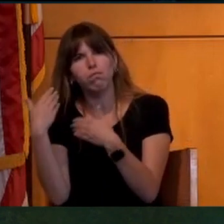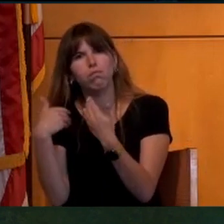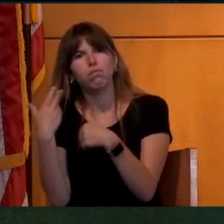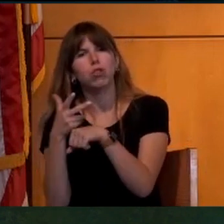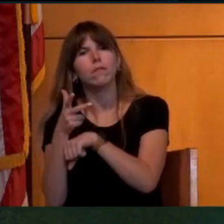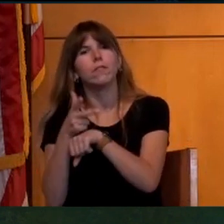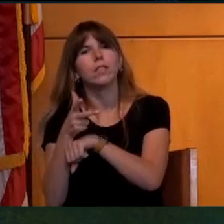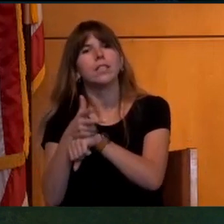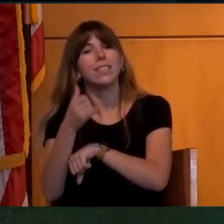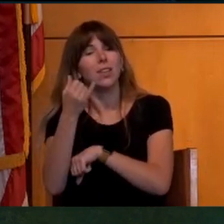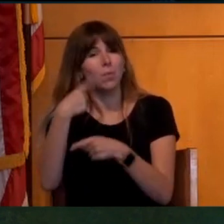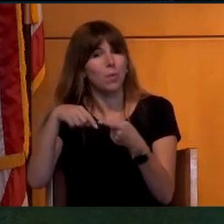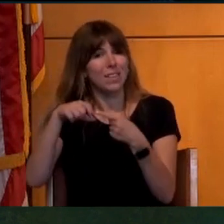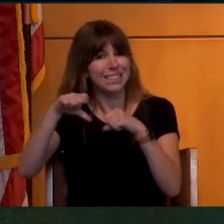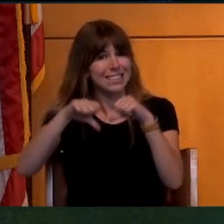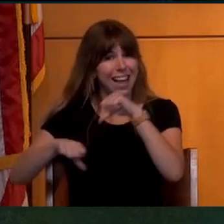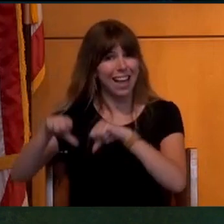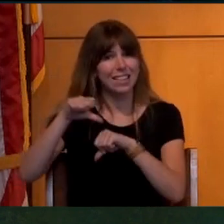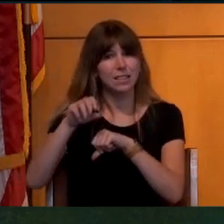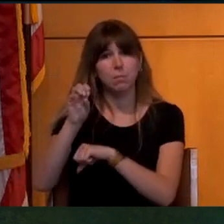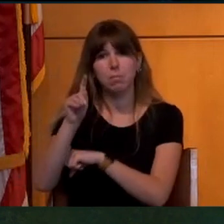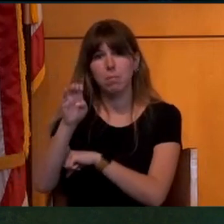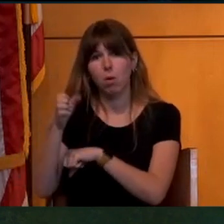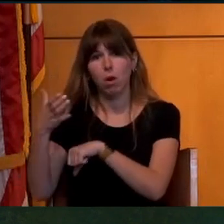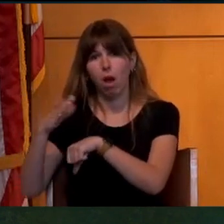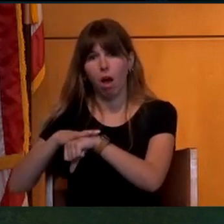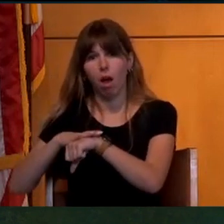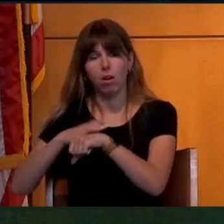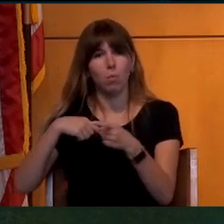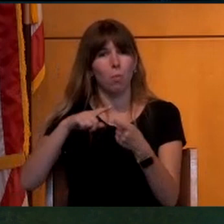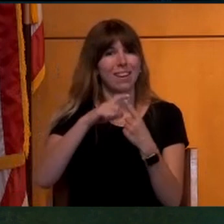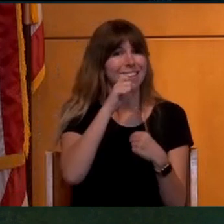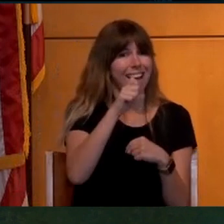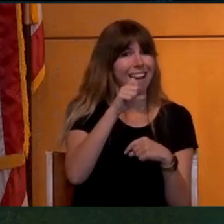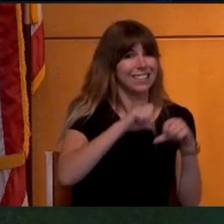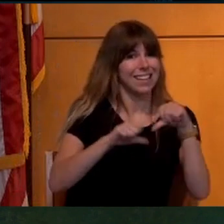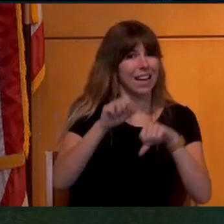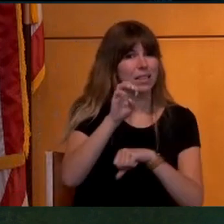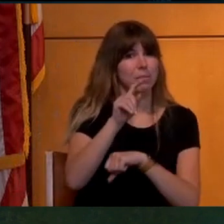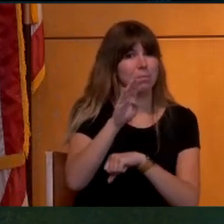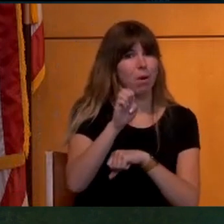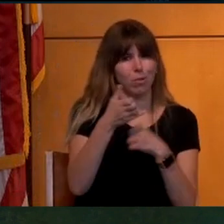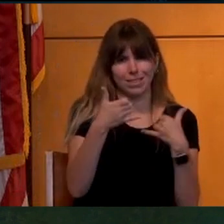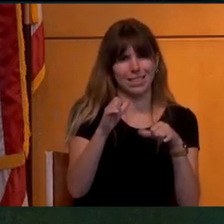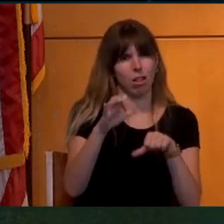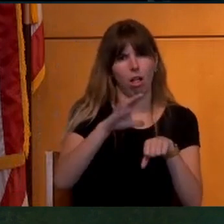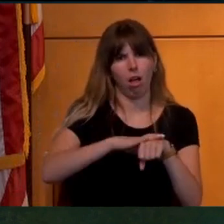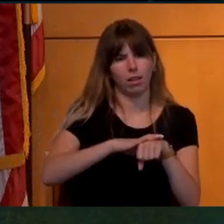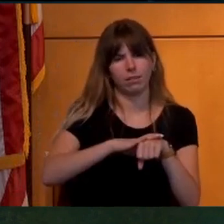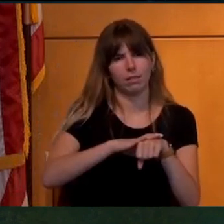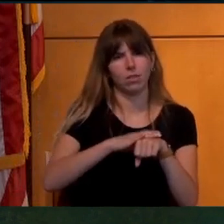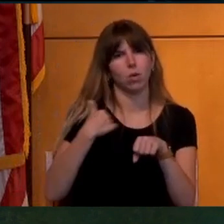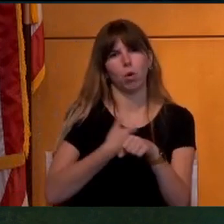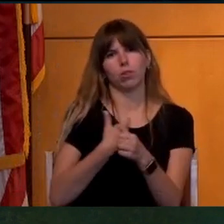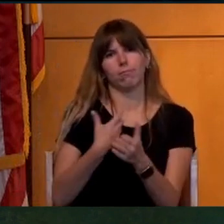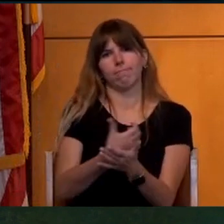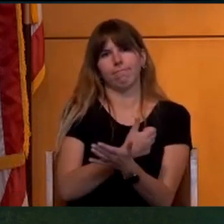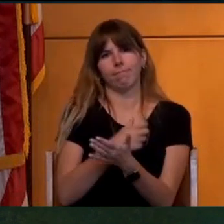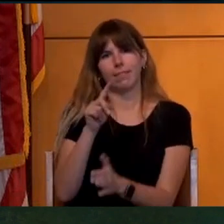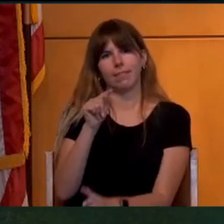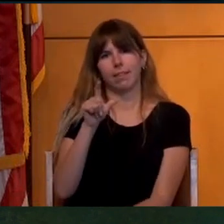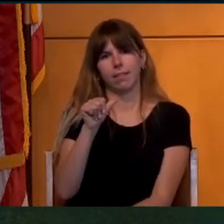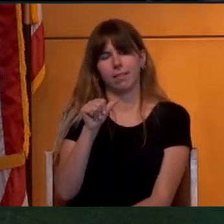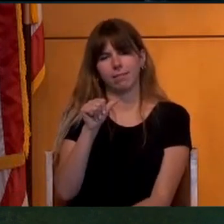on. When we are in our science mode, they are on. So we are taking data continuously while driving with all